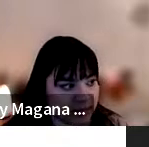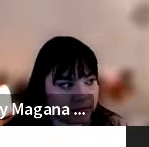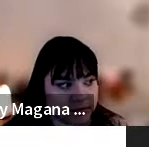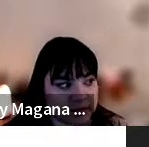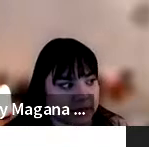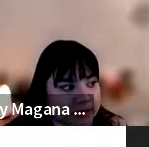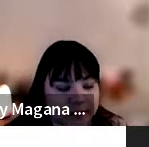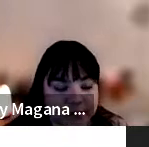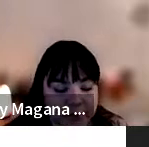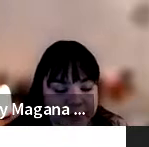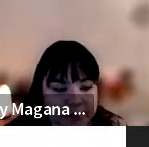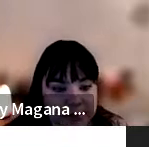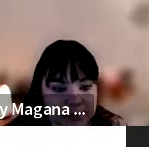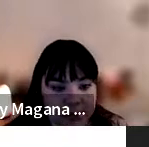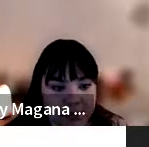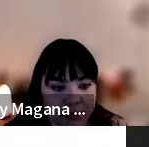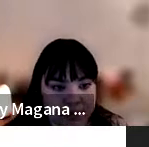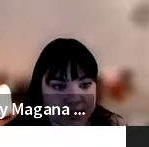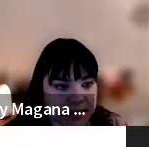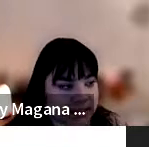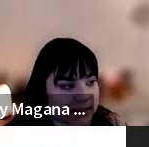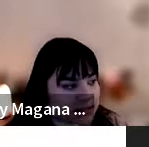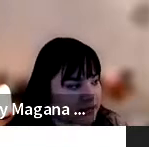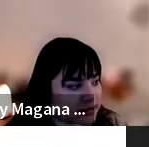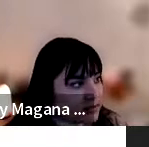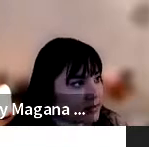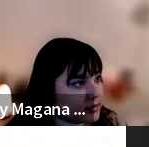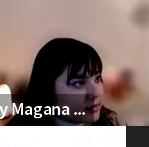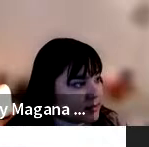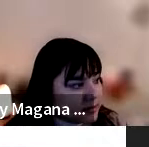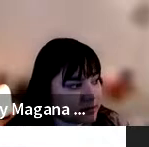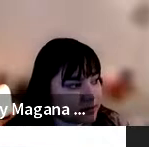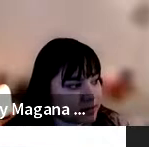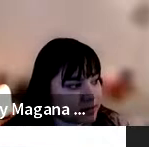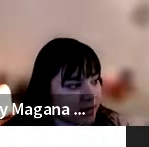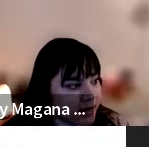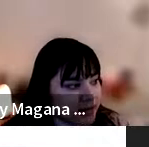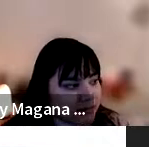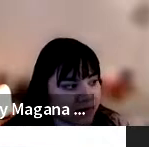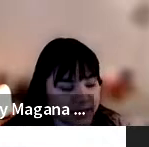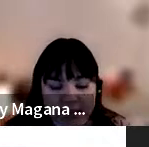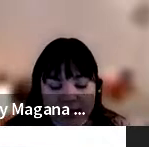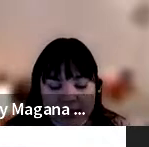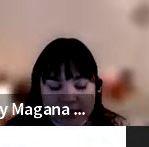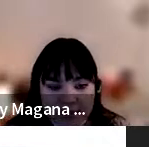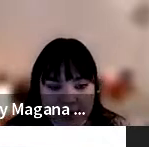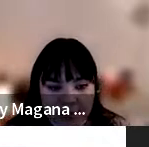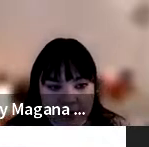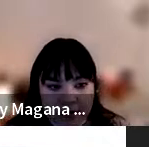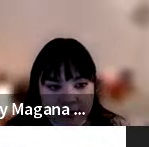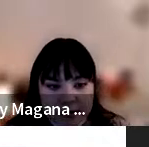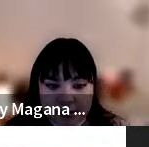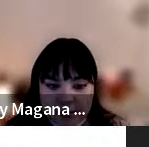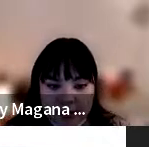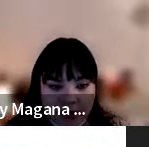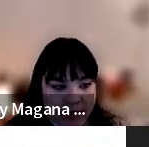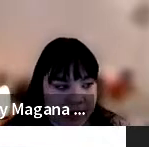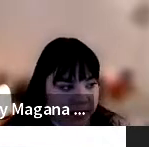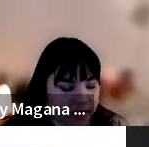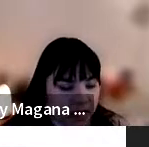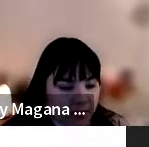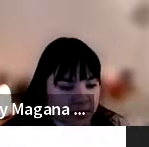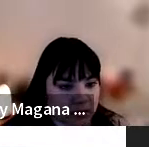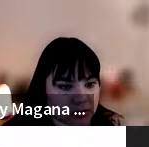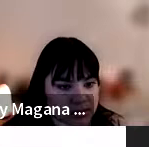person, and really honor everybody's humanity and dignity. And then finally, seek common ground. So we